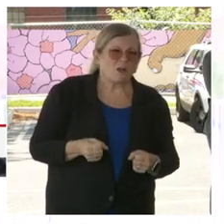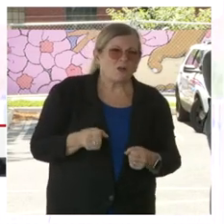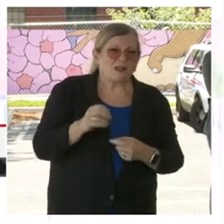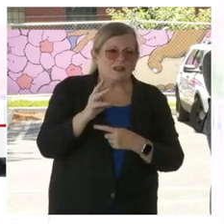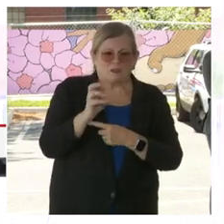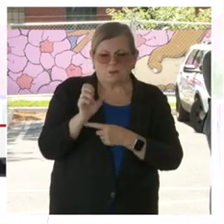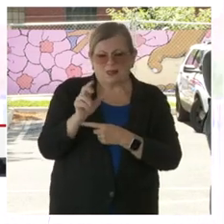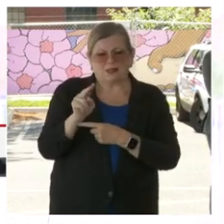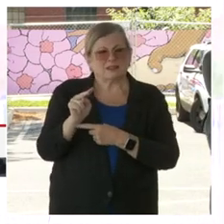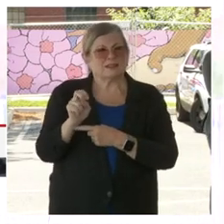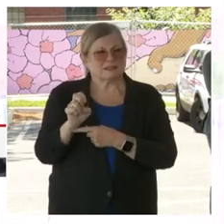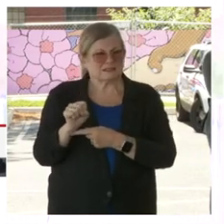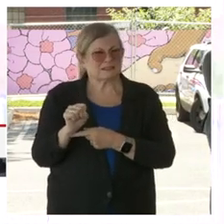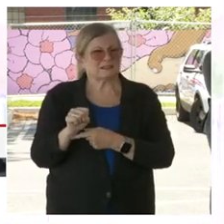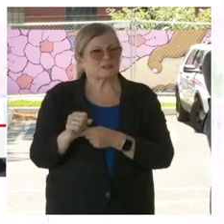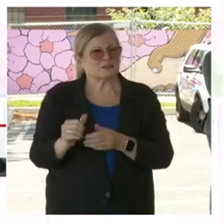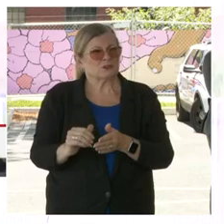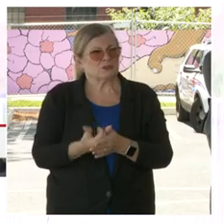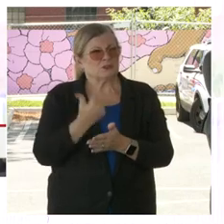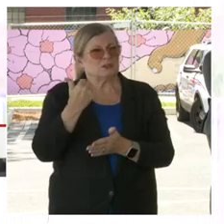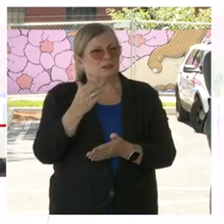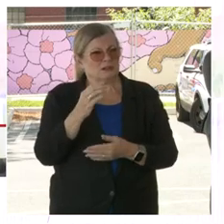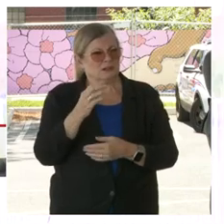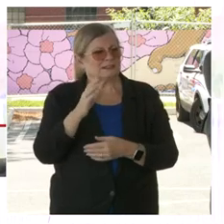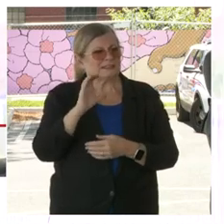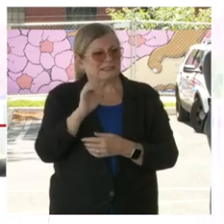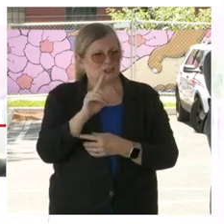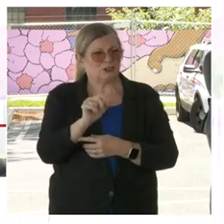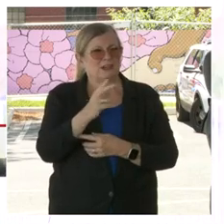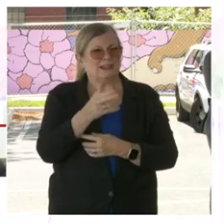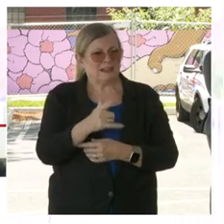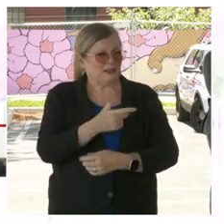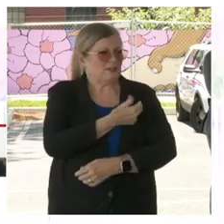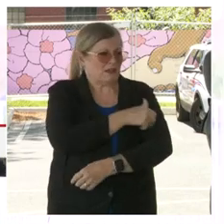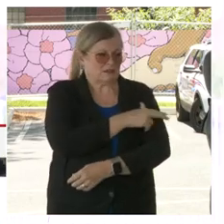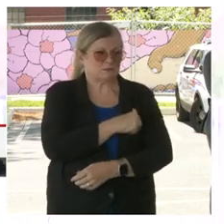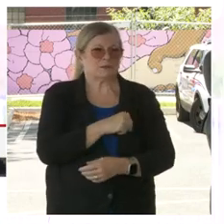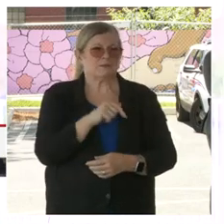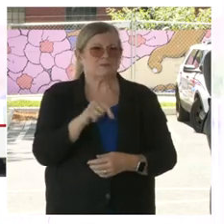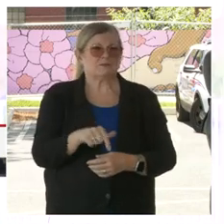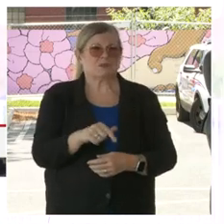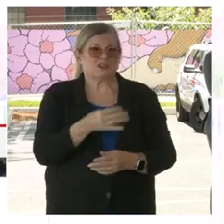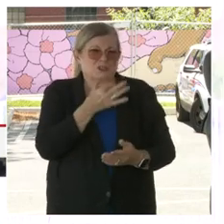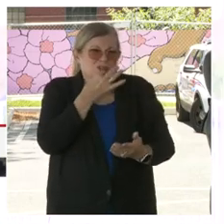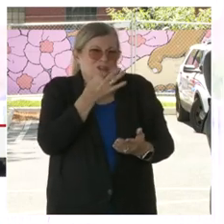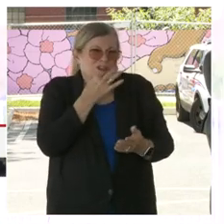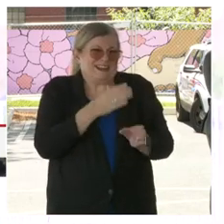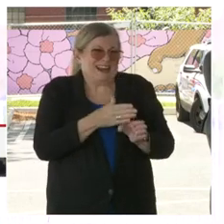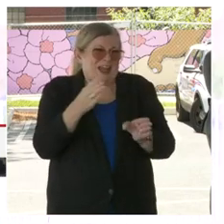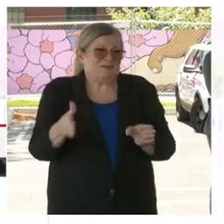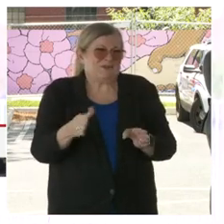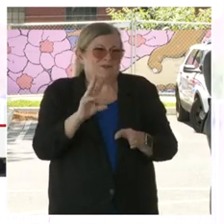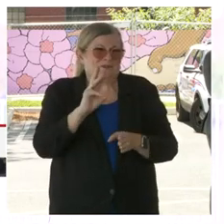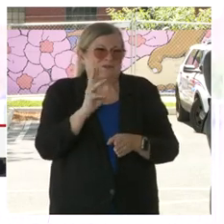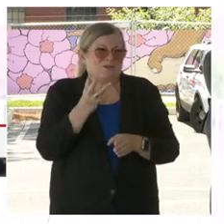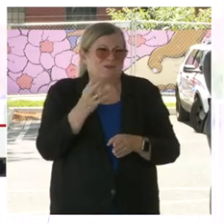Hill and St. Elizabeth's hospitals, as well as our soon-to-be neighbors, the Whitman Walker Health System.